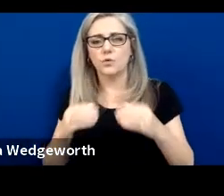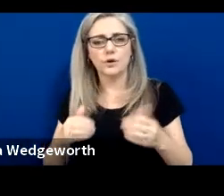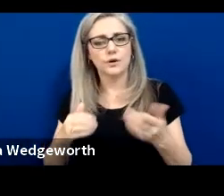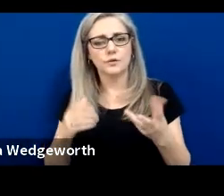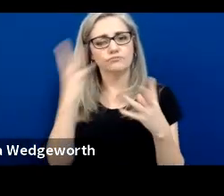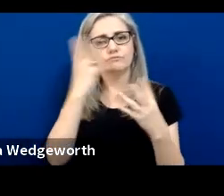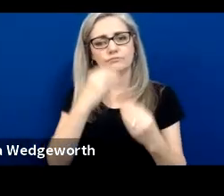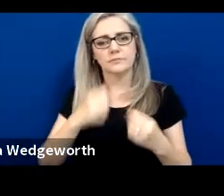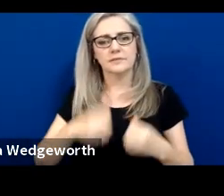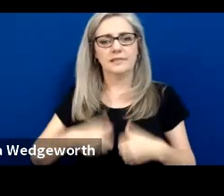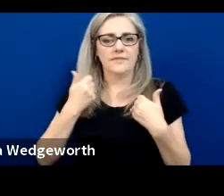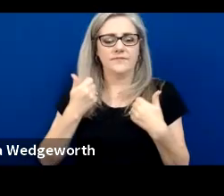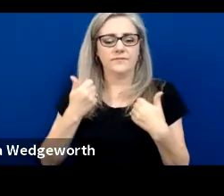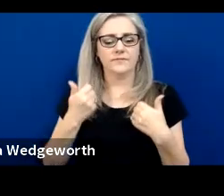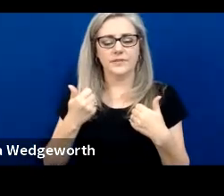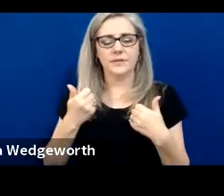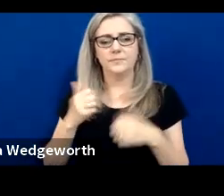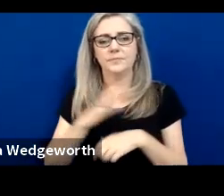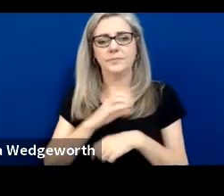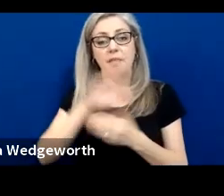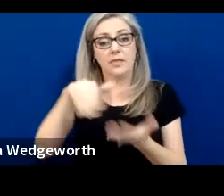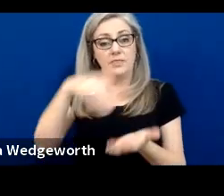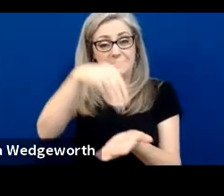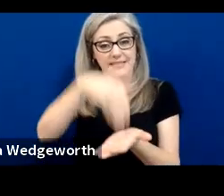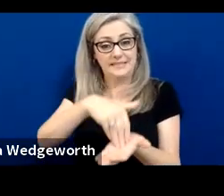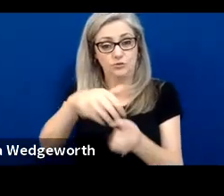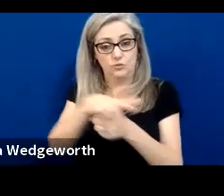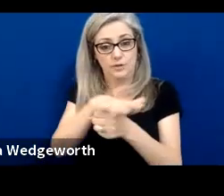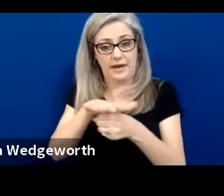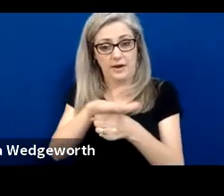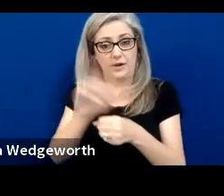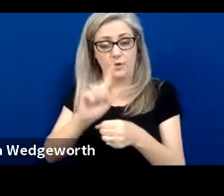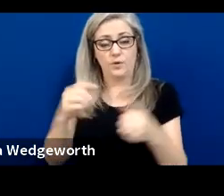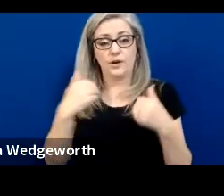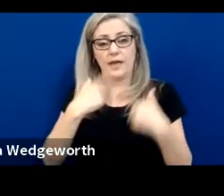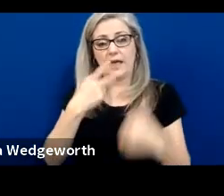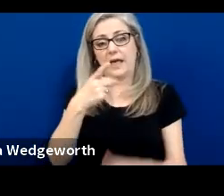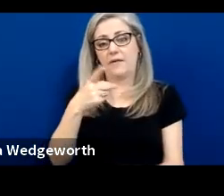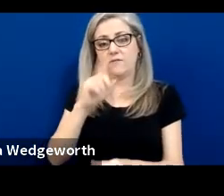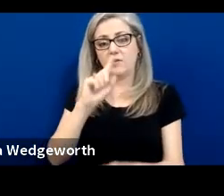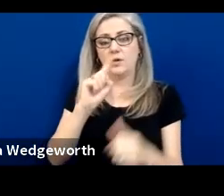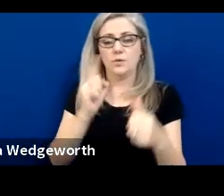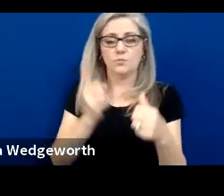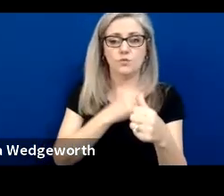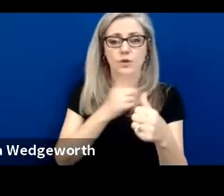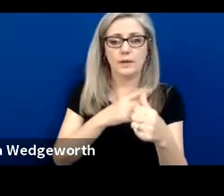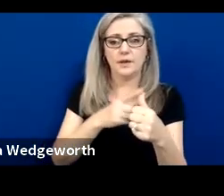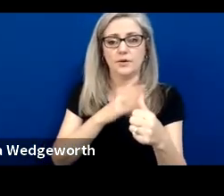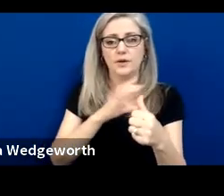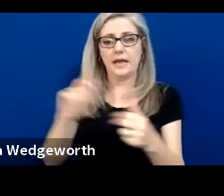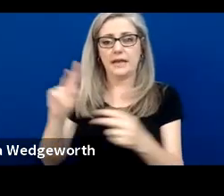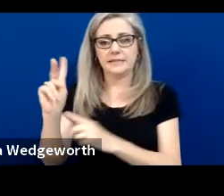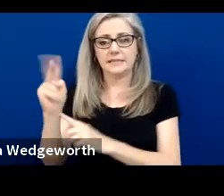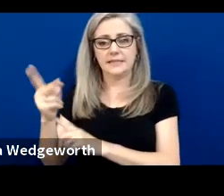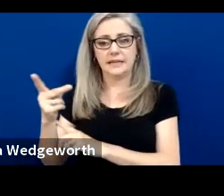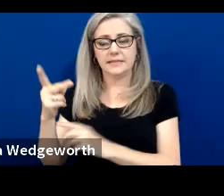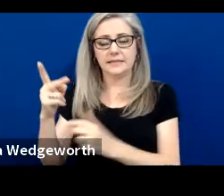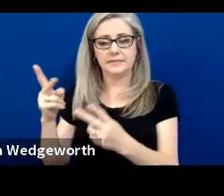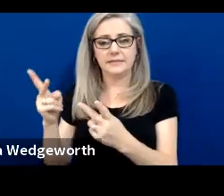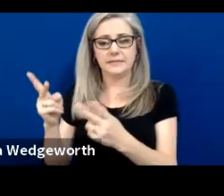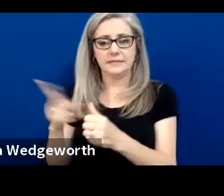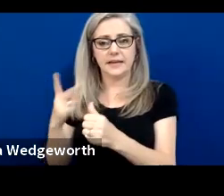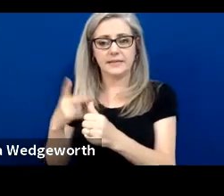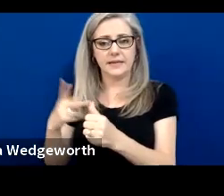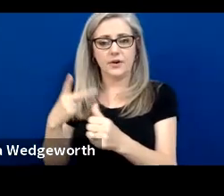the centralized design is where you'll have your primary and secondary playgrounds. And then also using